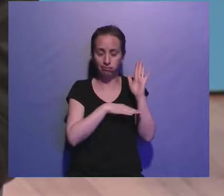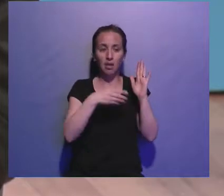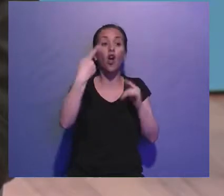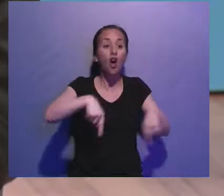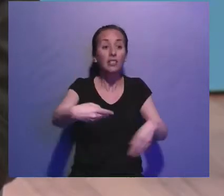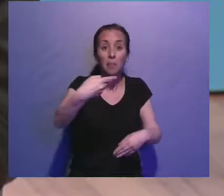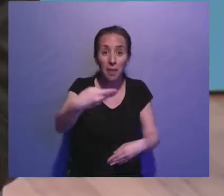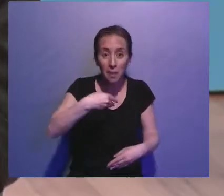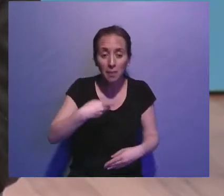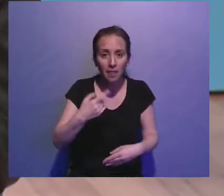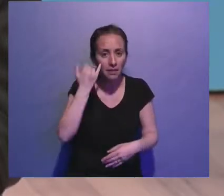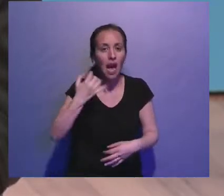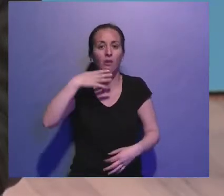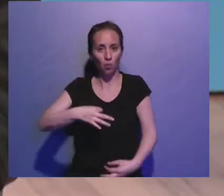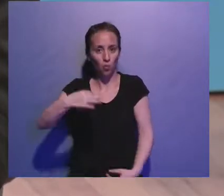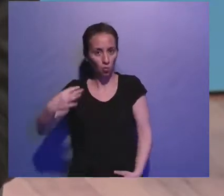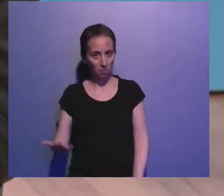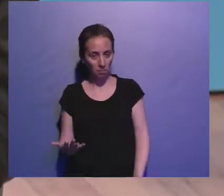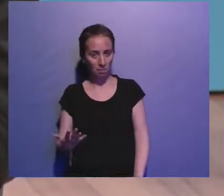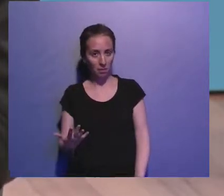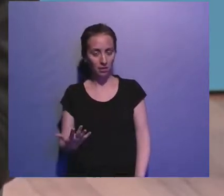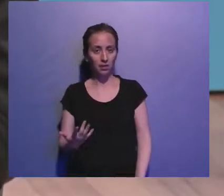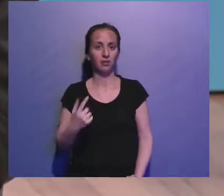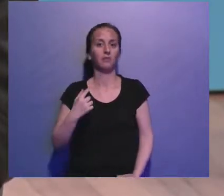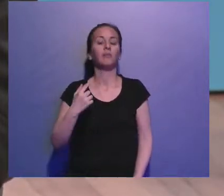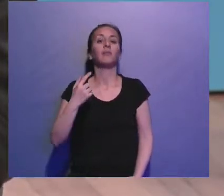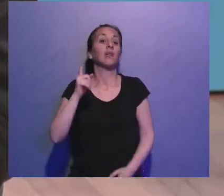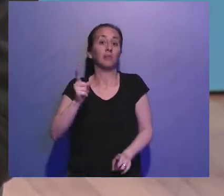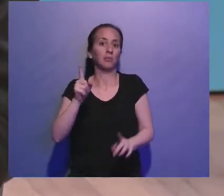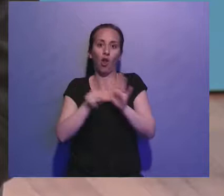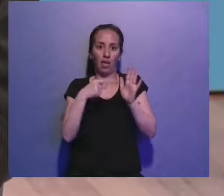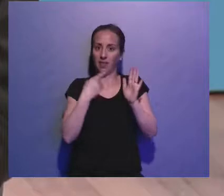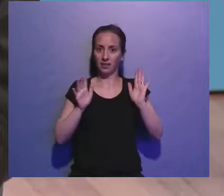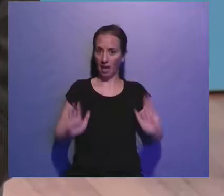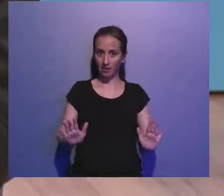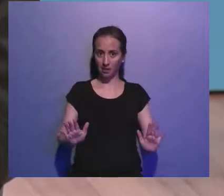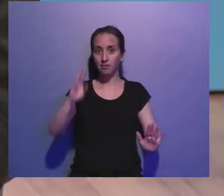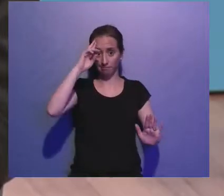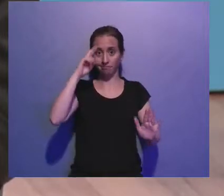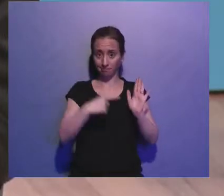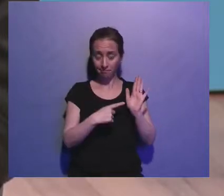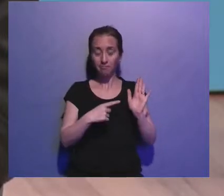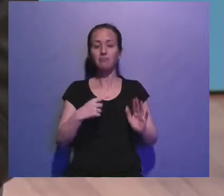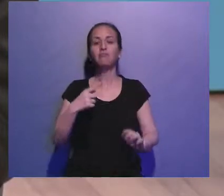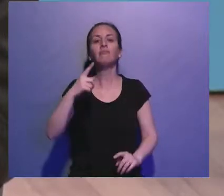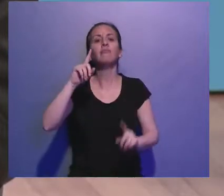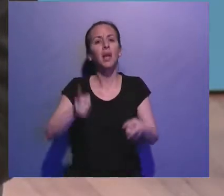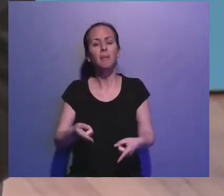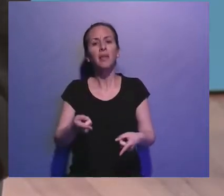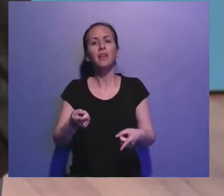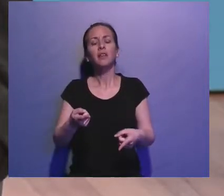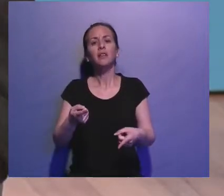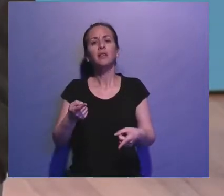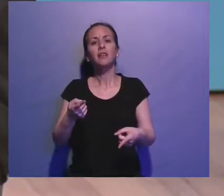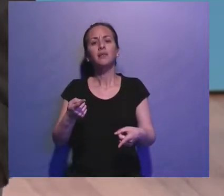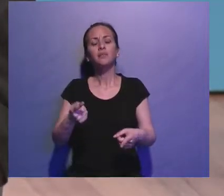We have almost a 100% response rate, and we are fully compliant with the